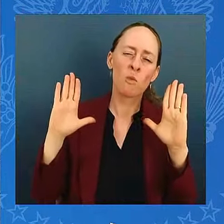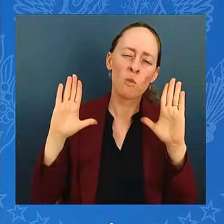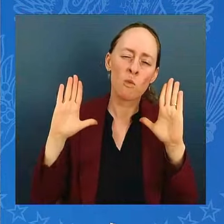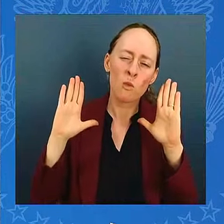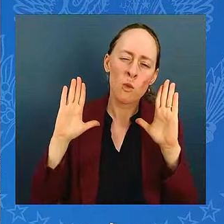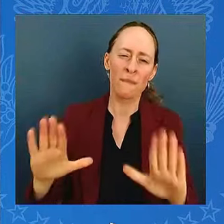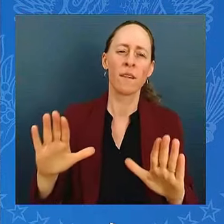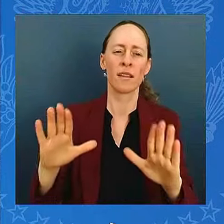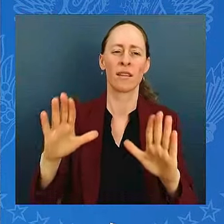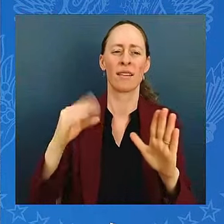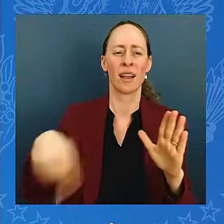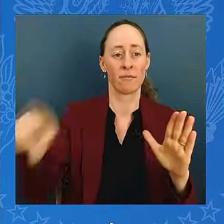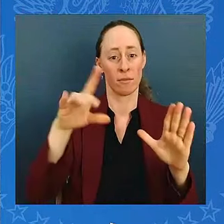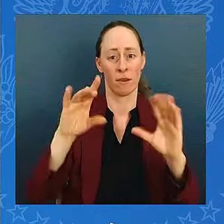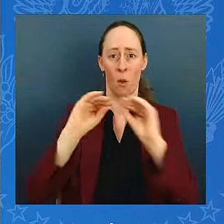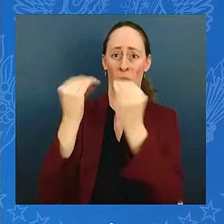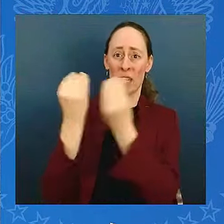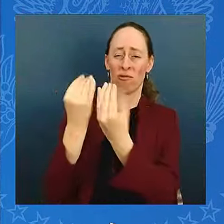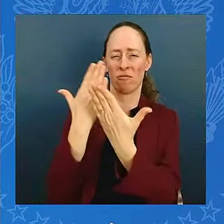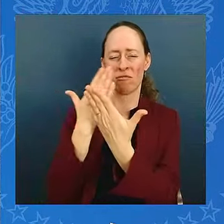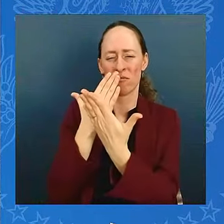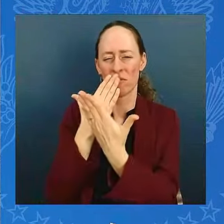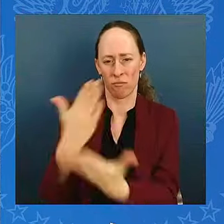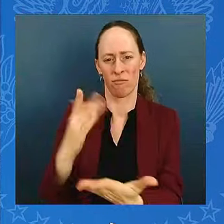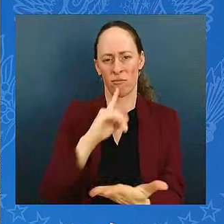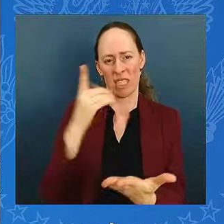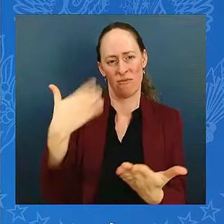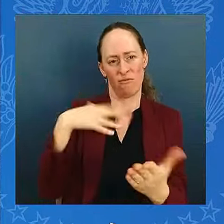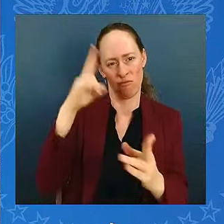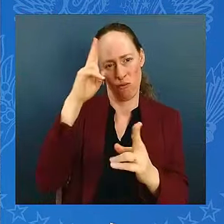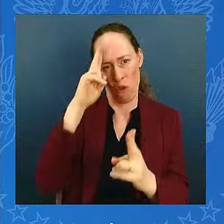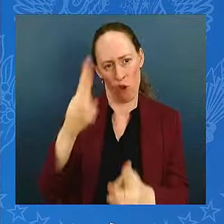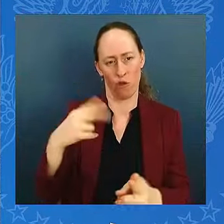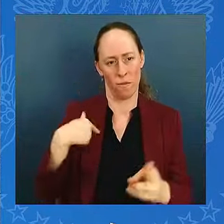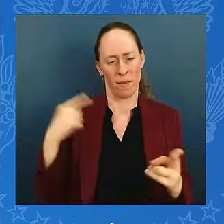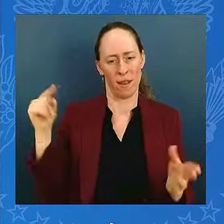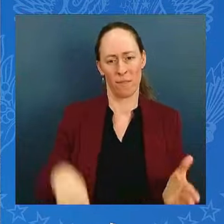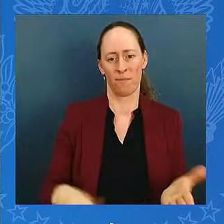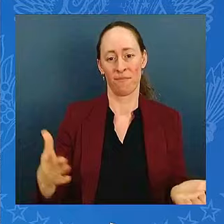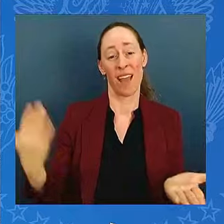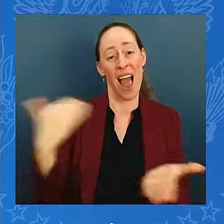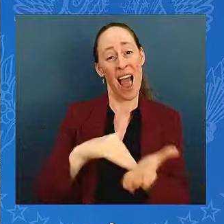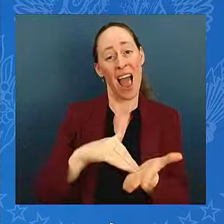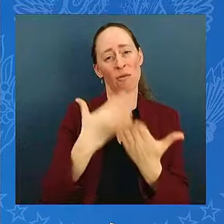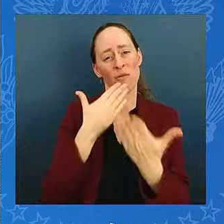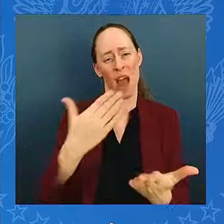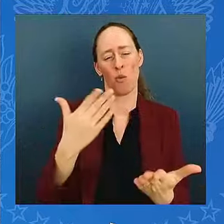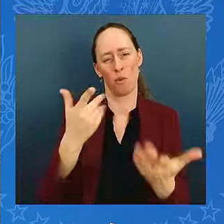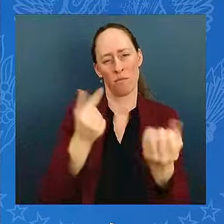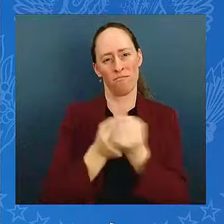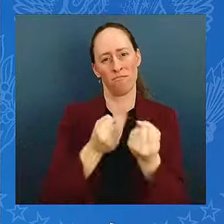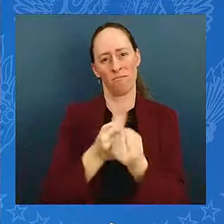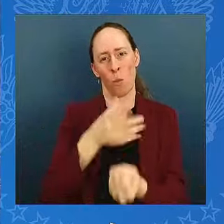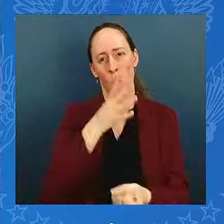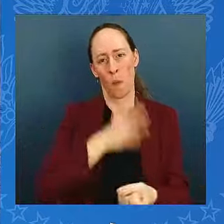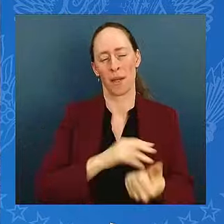honor and for supporting the growth of women's sports. All right. Thank you.